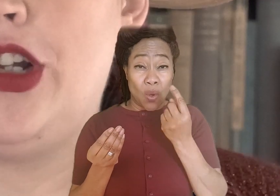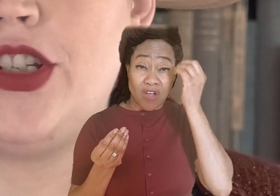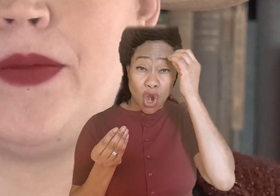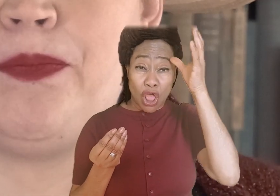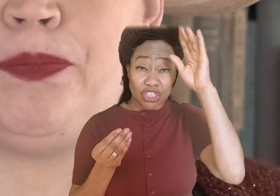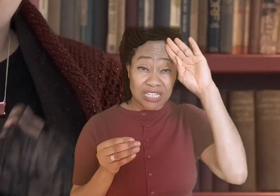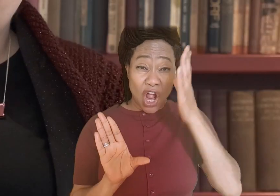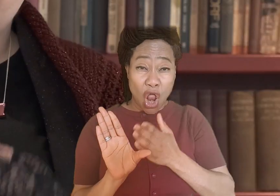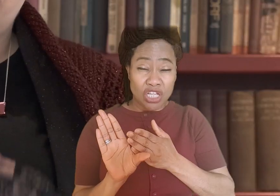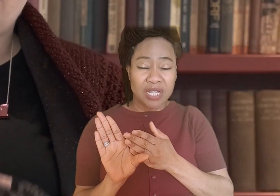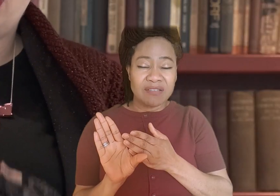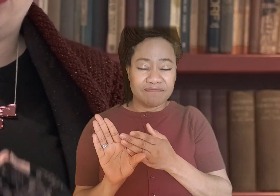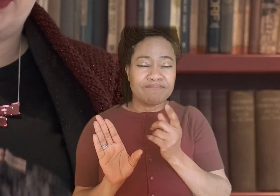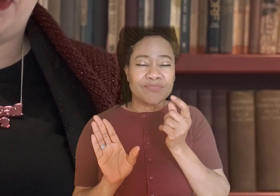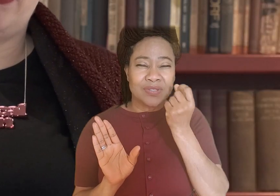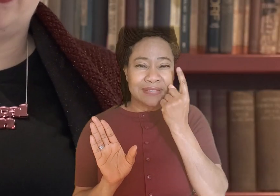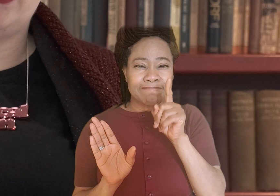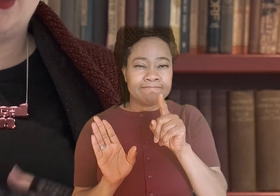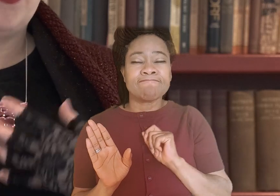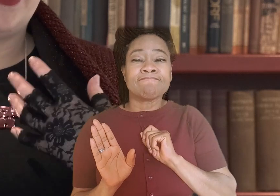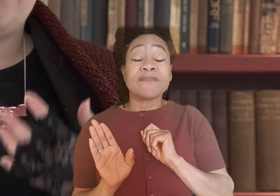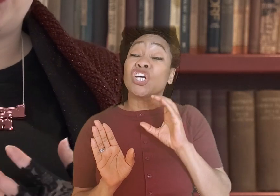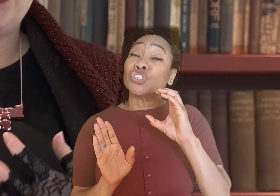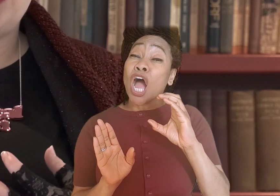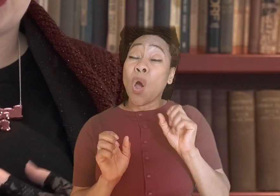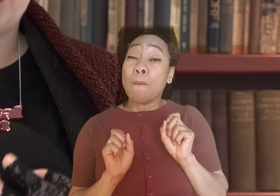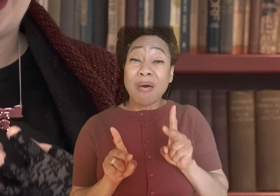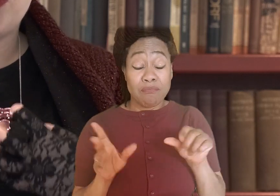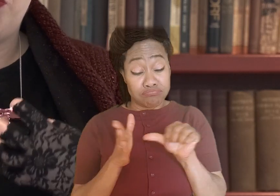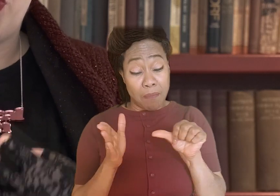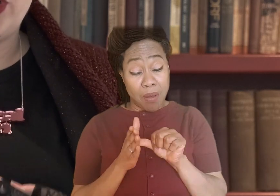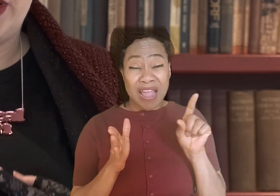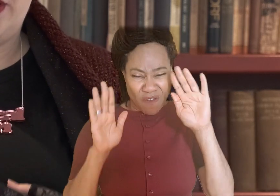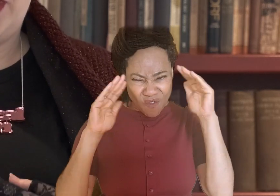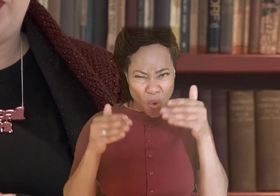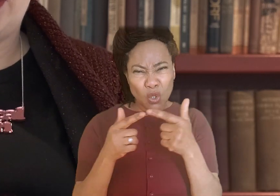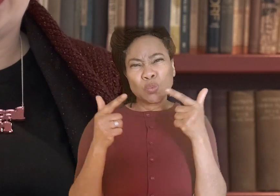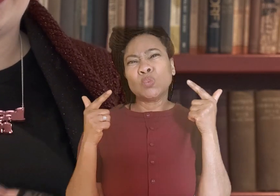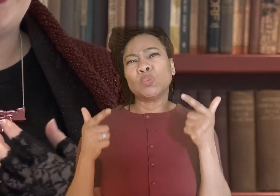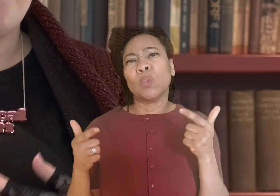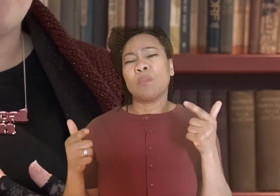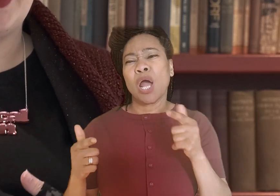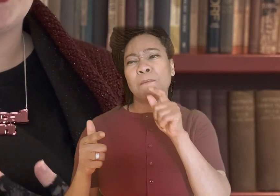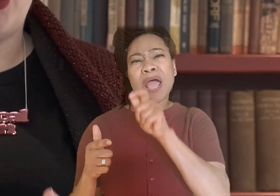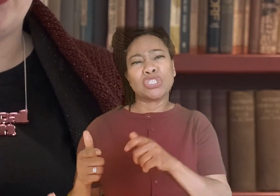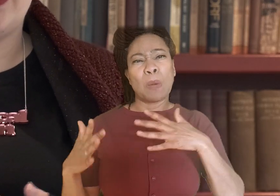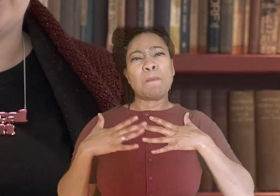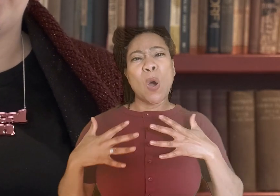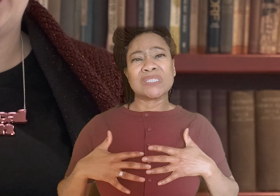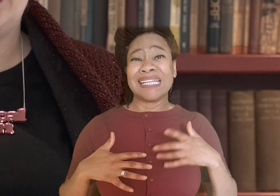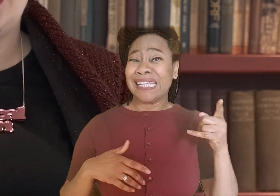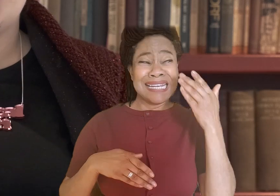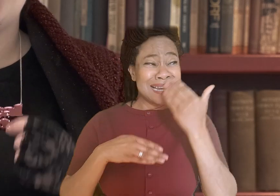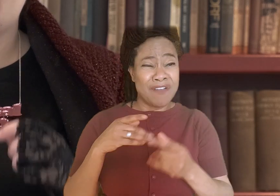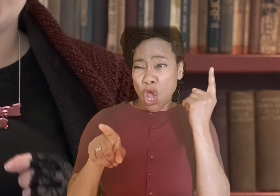of psychology. The problem with CHARCOT's method was that he focused too much on the actual bodies of his patients. He never really spoke to